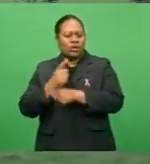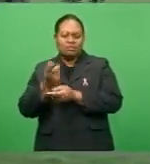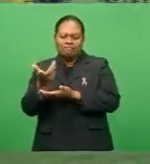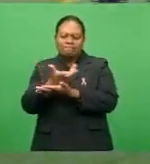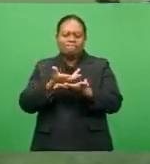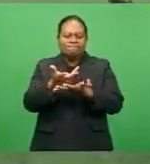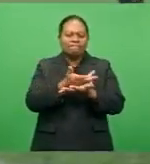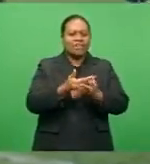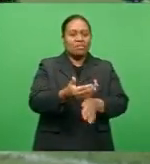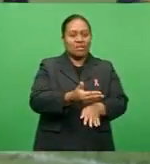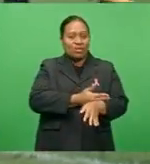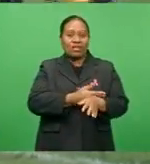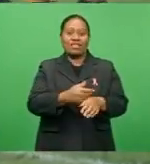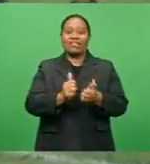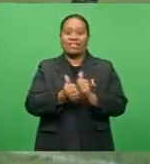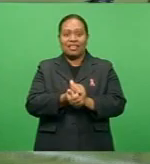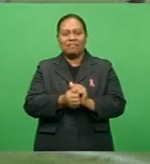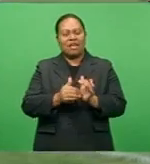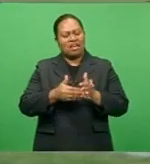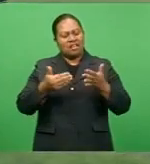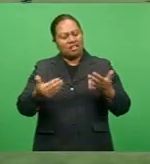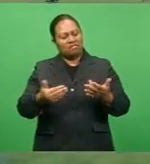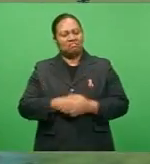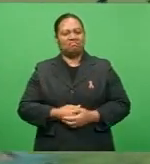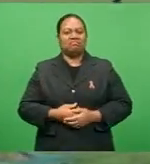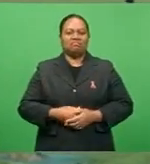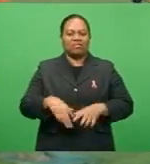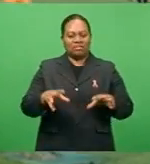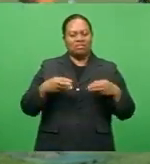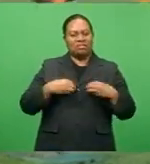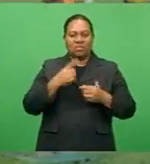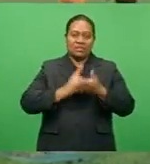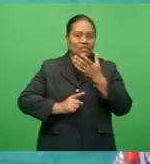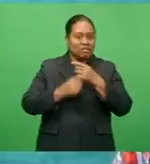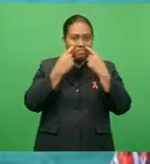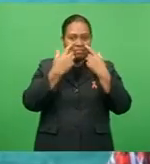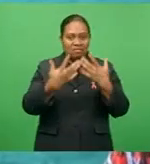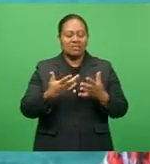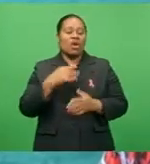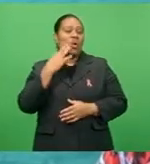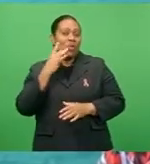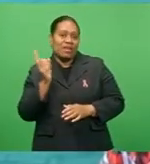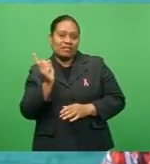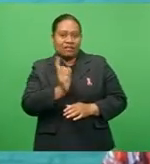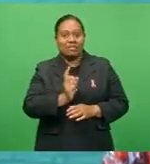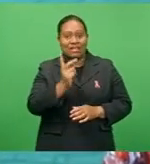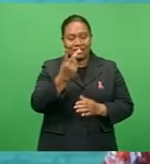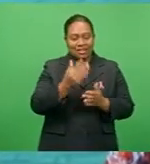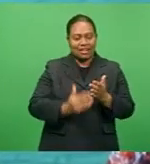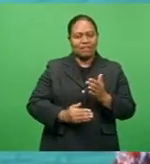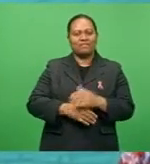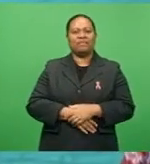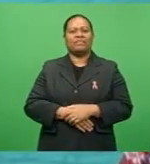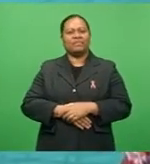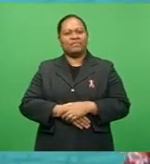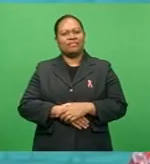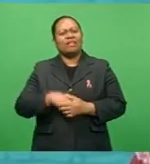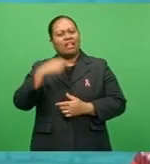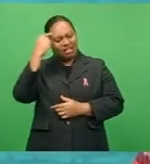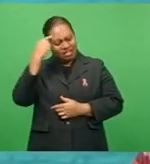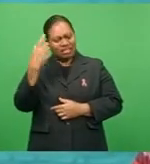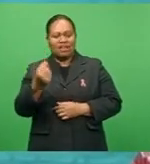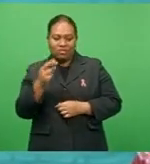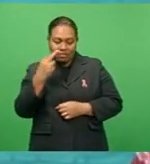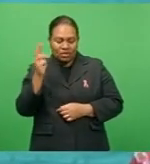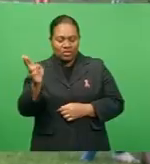Apeni Sandeve says this was his only chance to prove his worth after missing 3 penalties in the first half. I